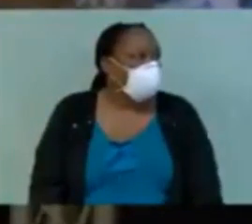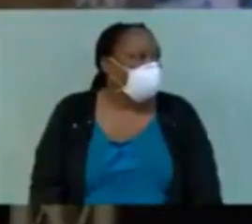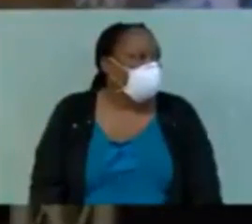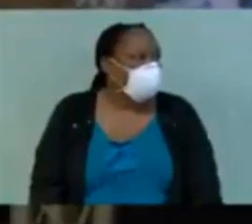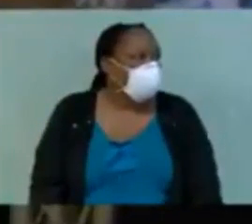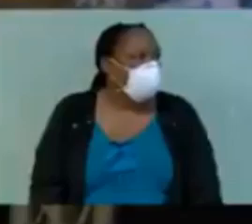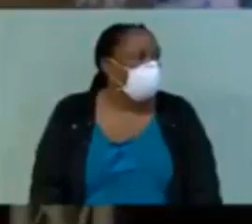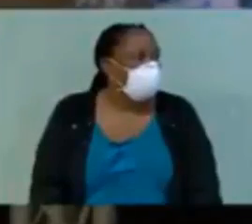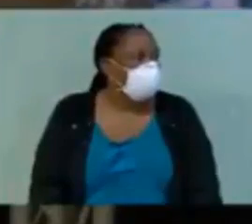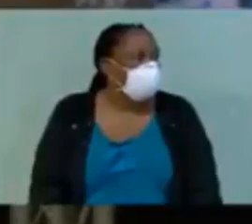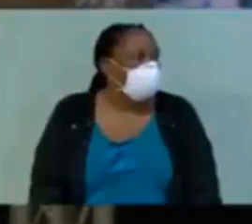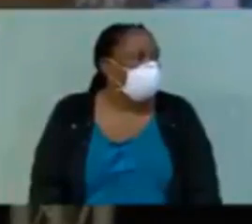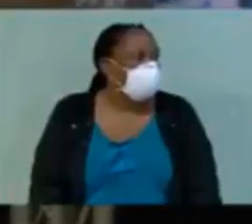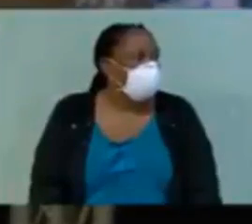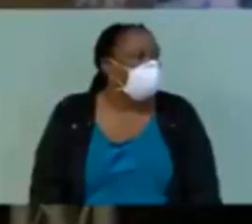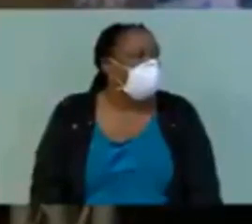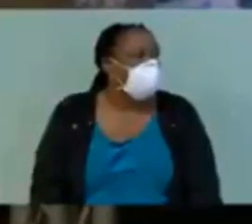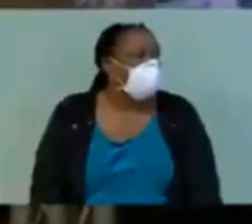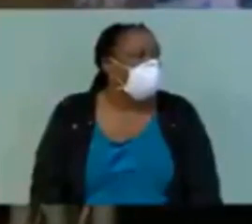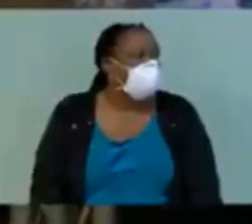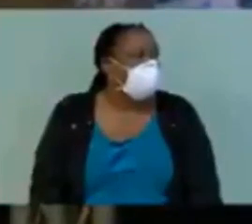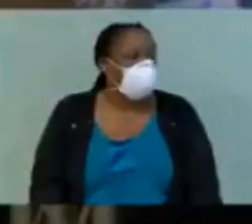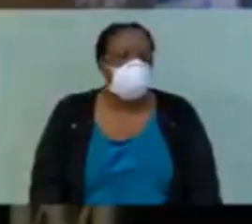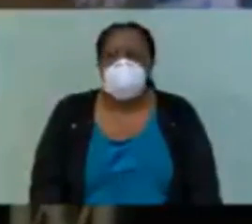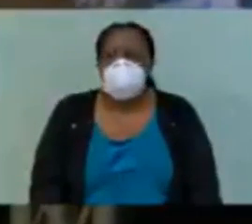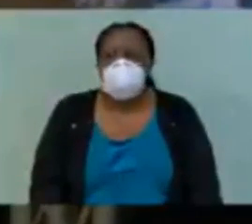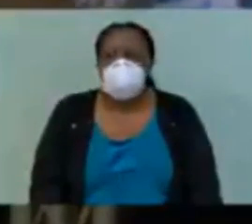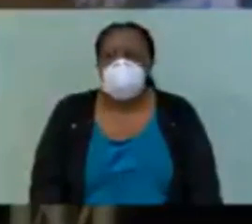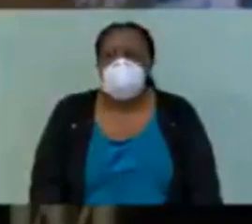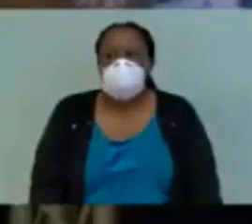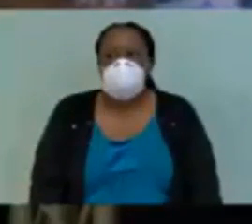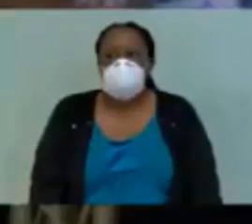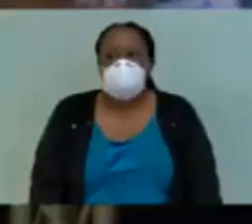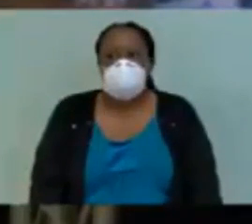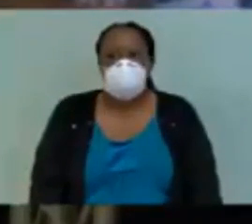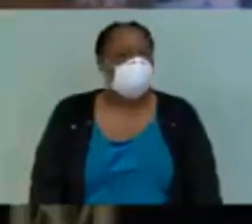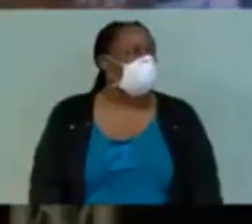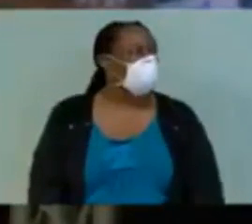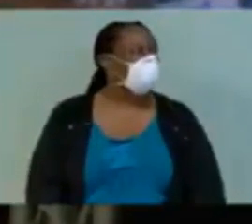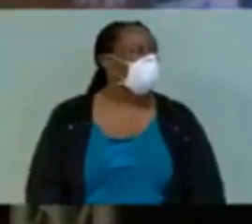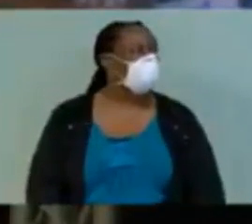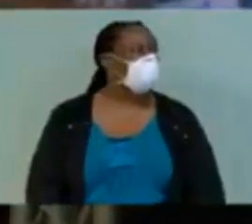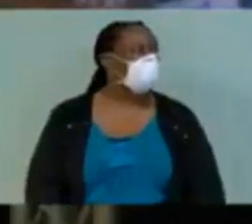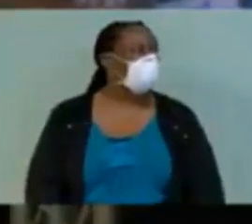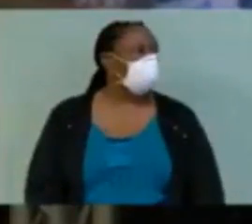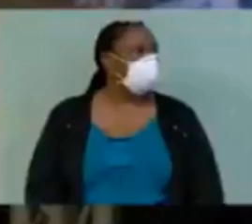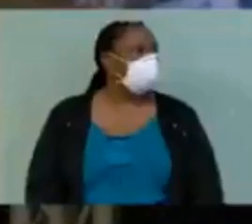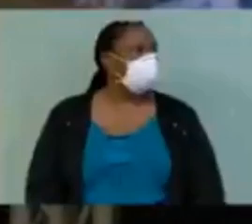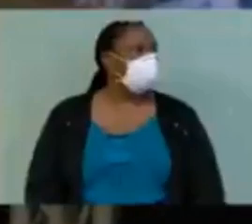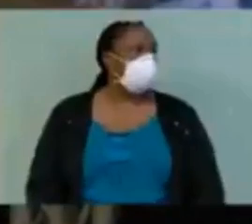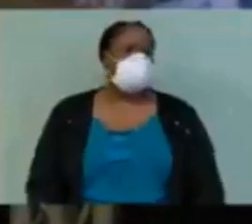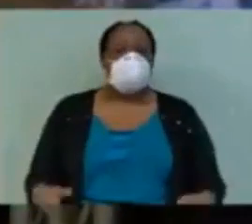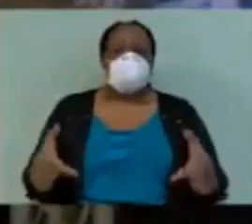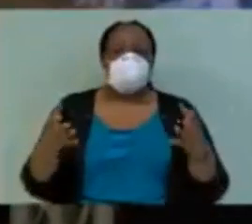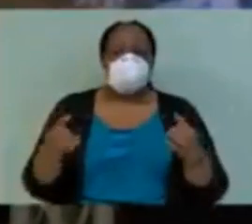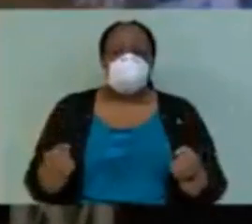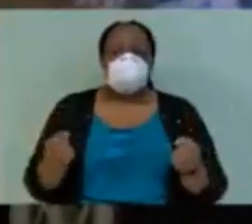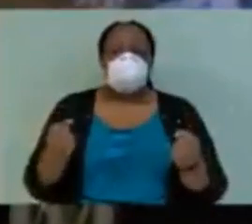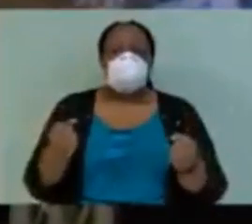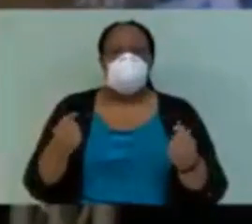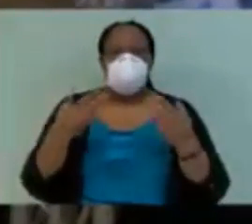donated was $500 in cash that was delivered to my office. So to